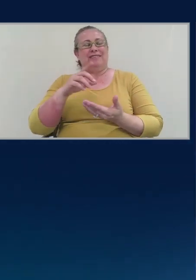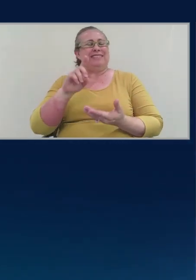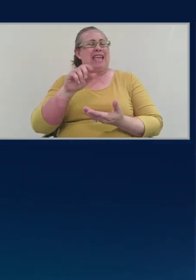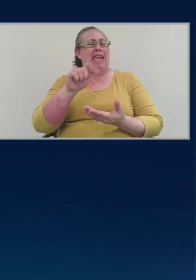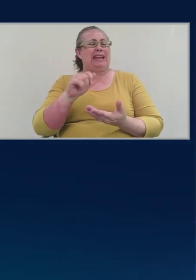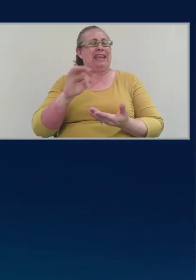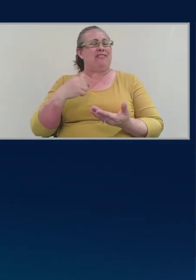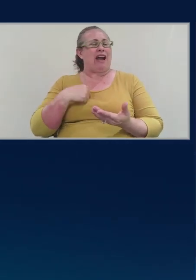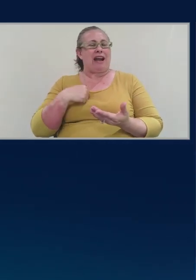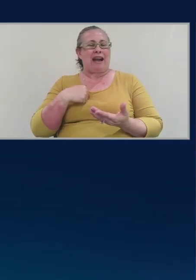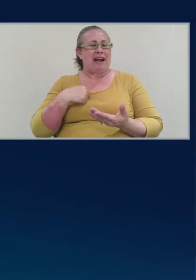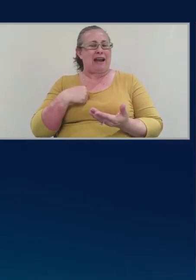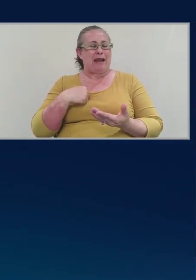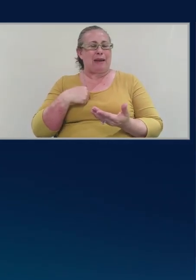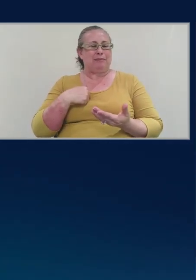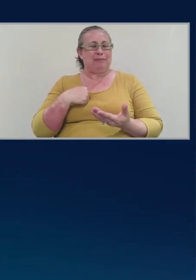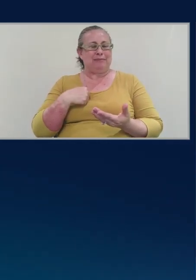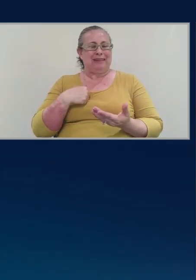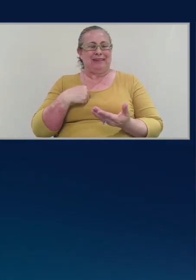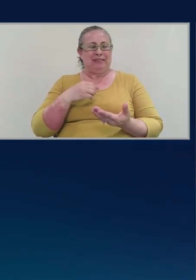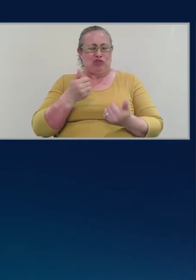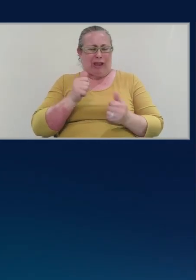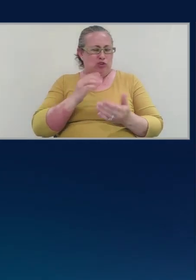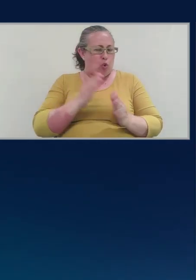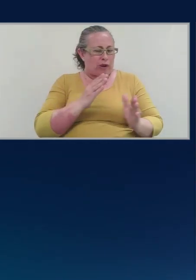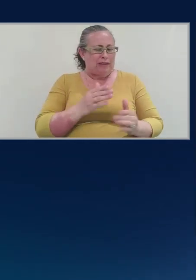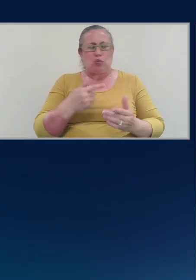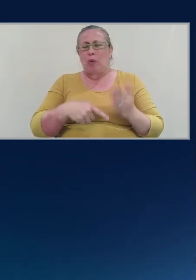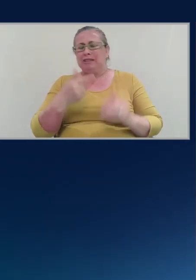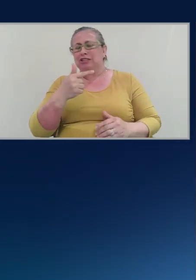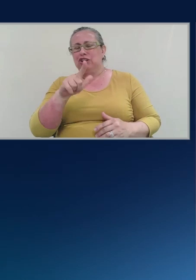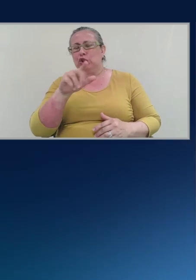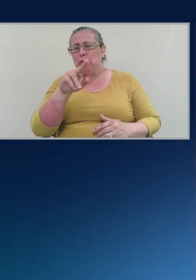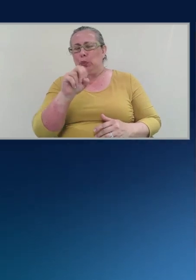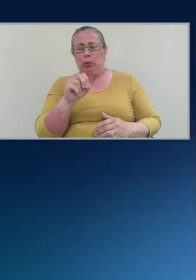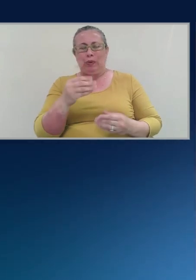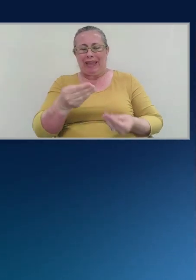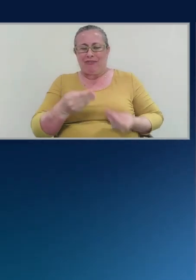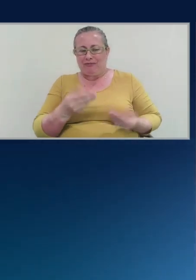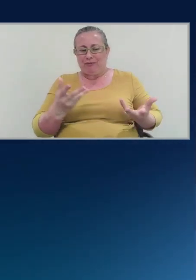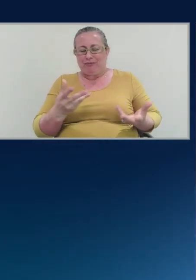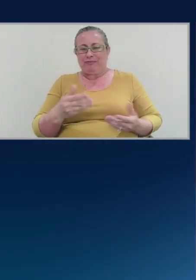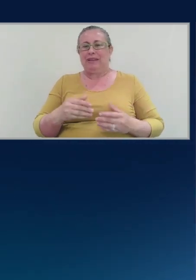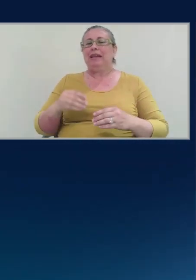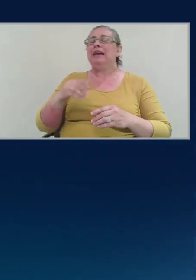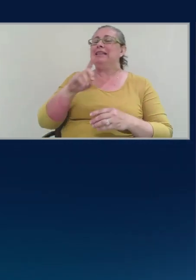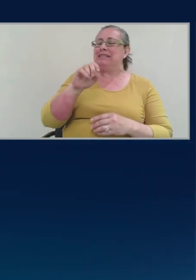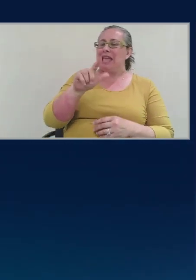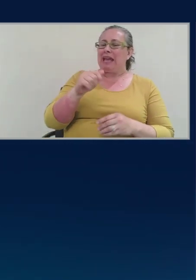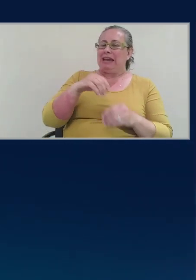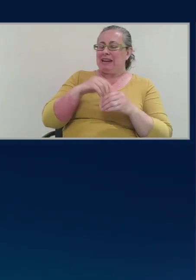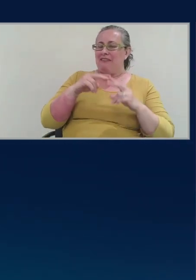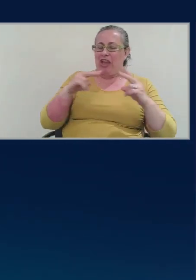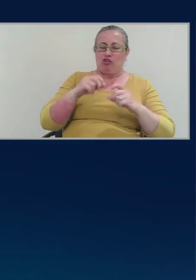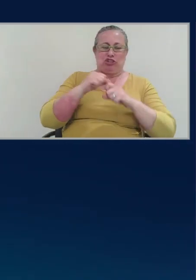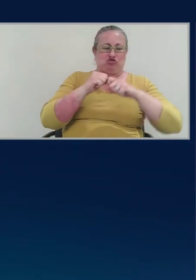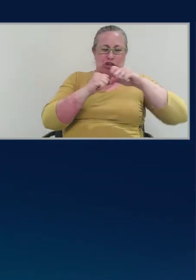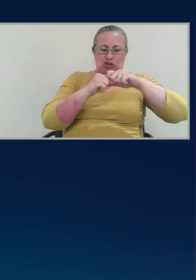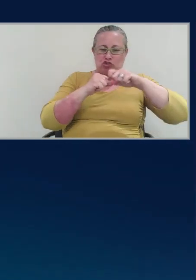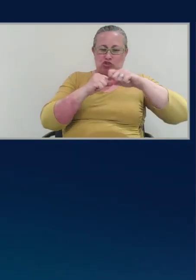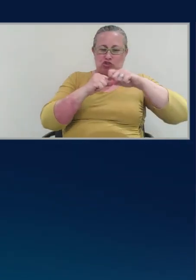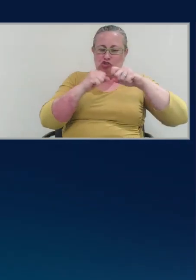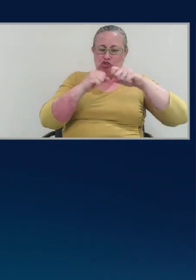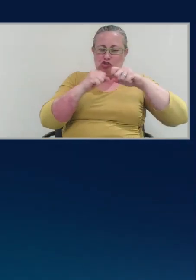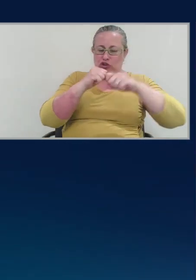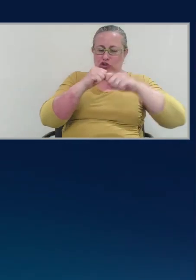to organize all that data? Essentially, what it's giving you is data in a very structured format where you can essentially solve your business